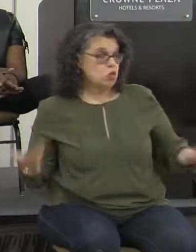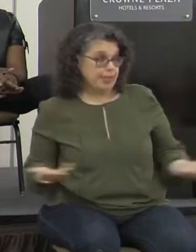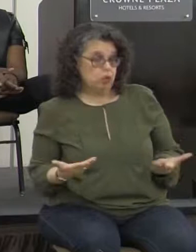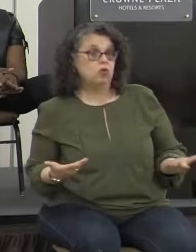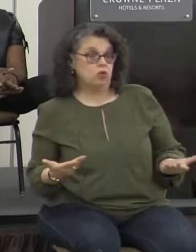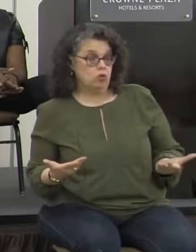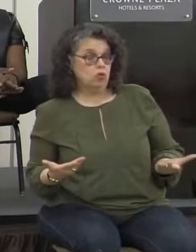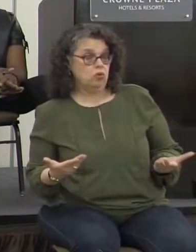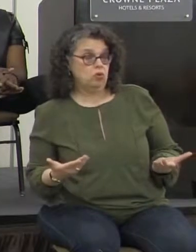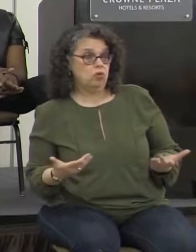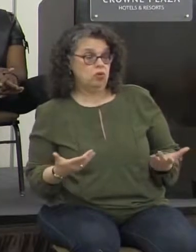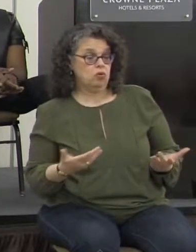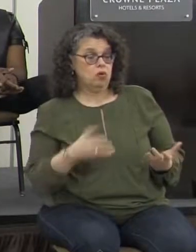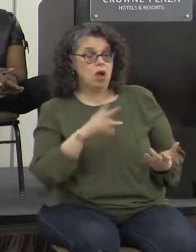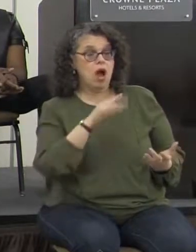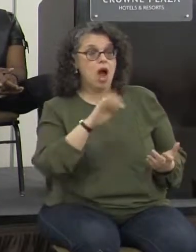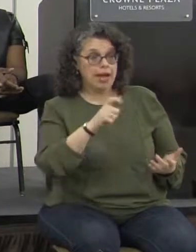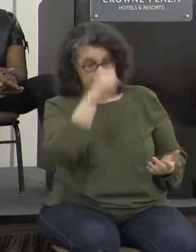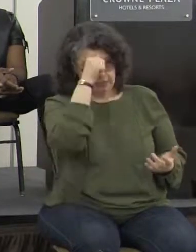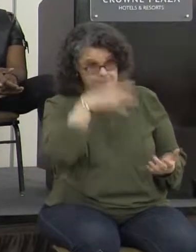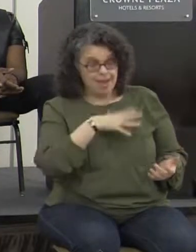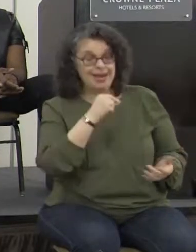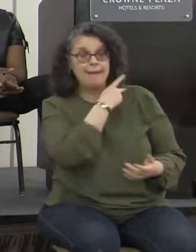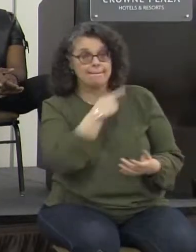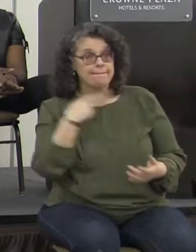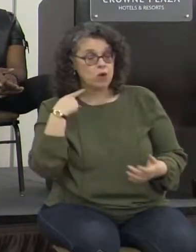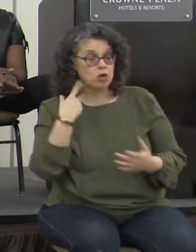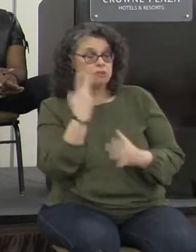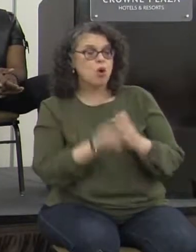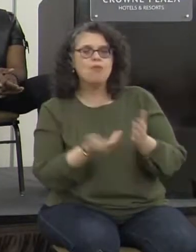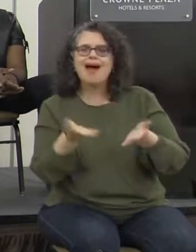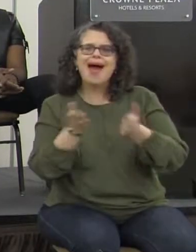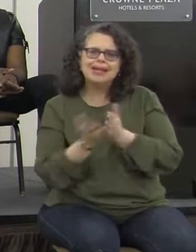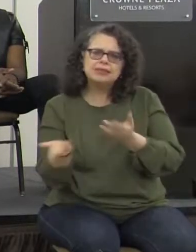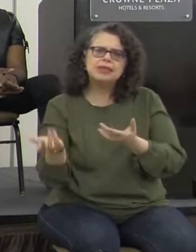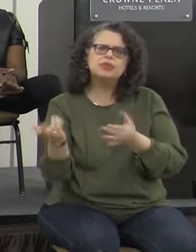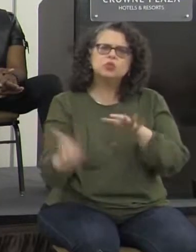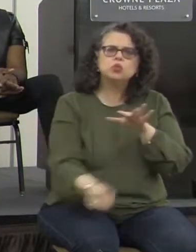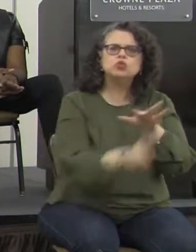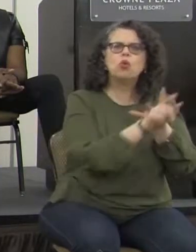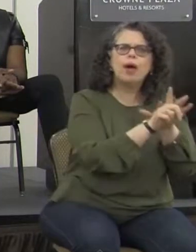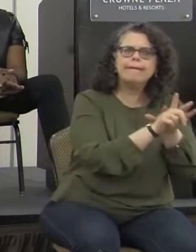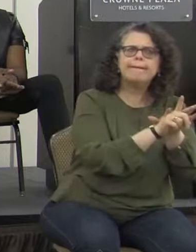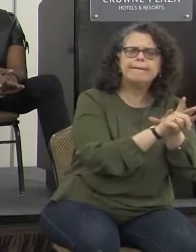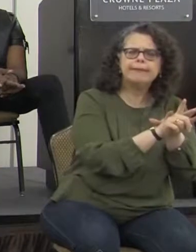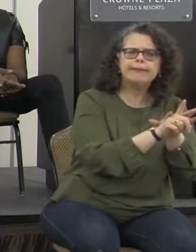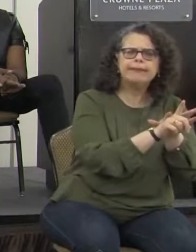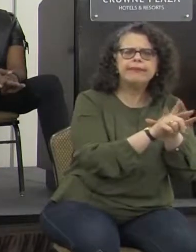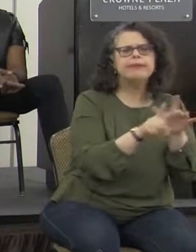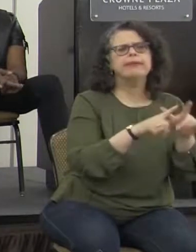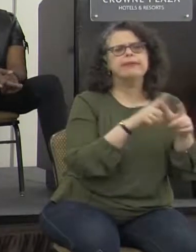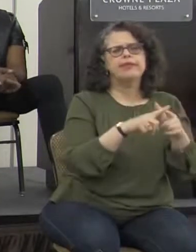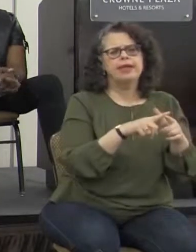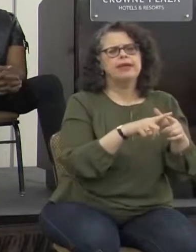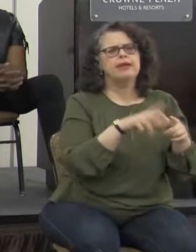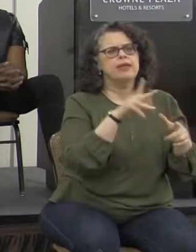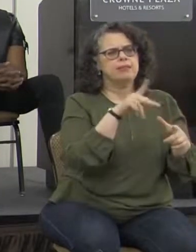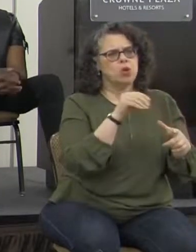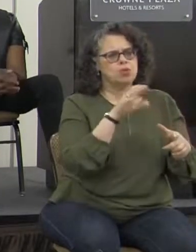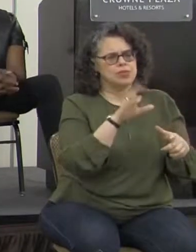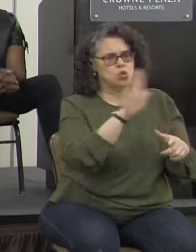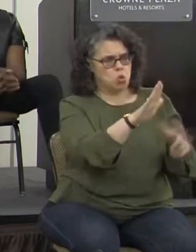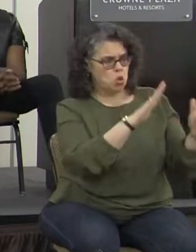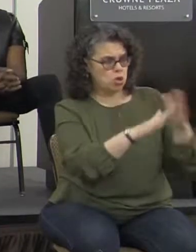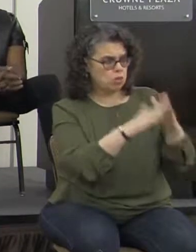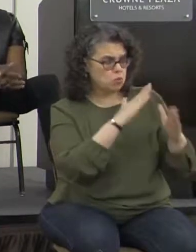from Onyx Men and Onyx Pearls. Ask us to show up. So that way the people of color in your community